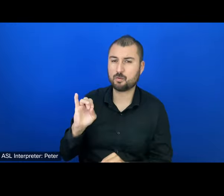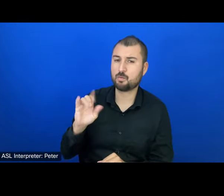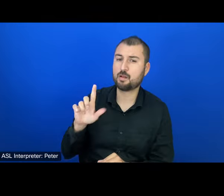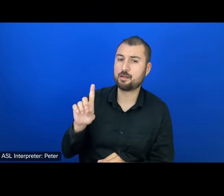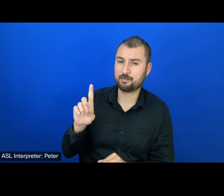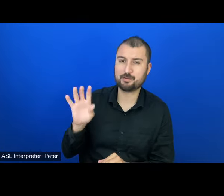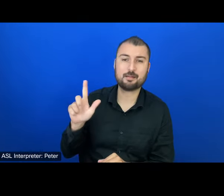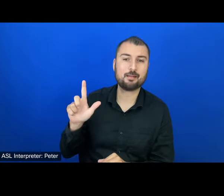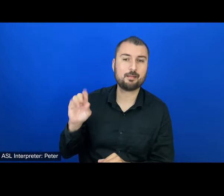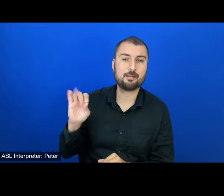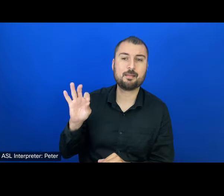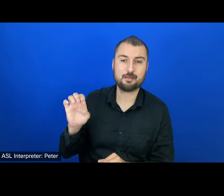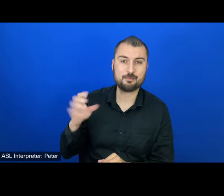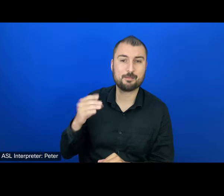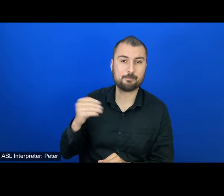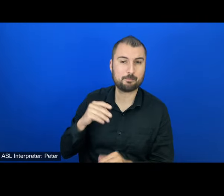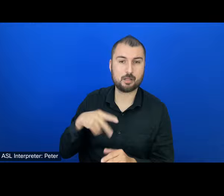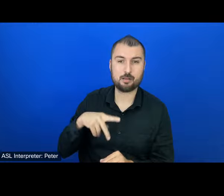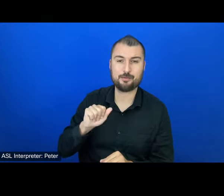Parks.